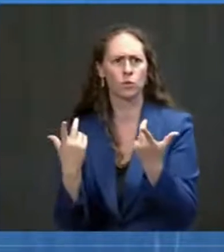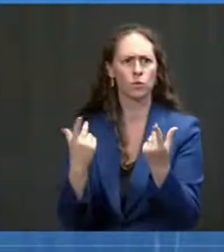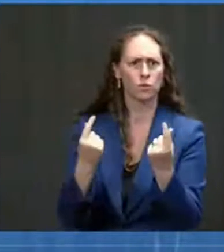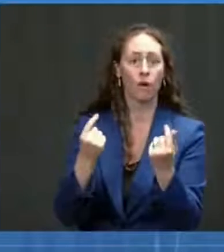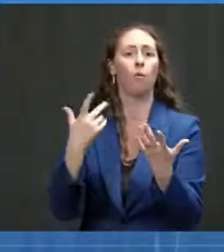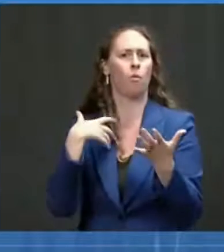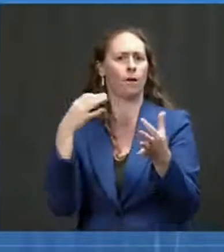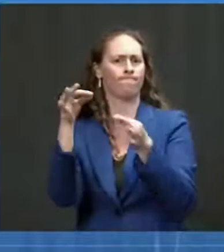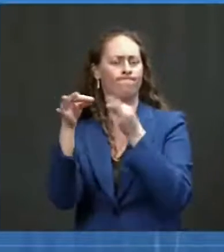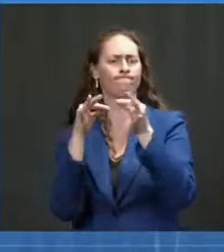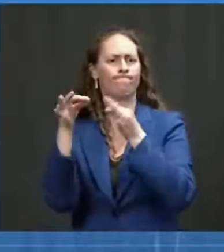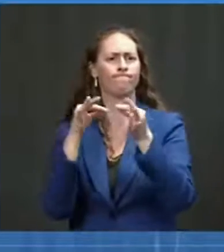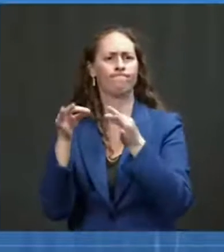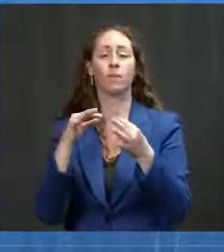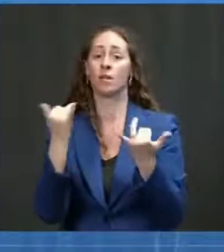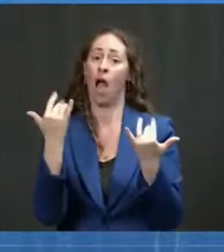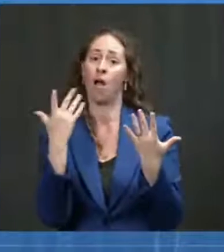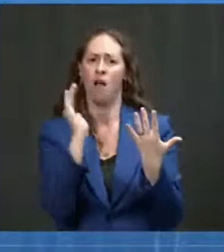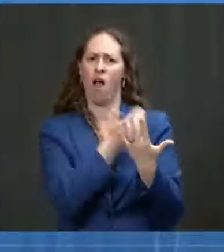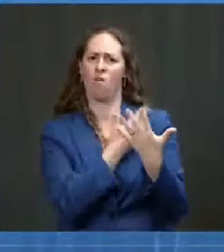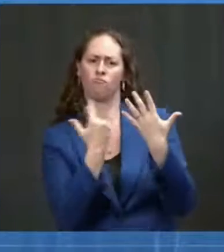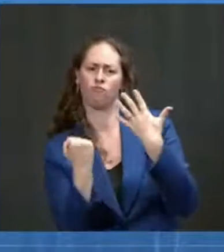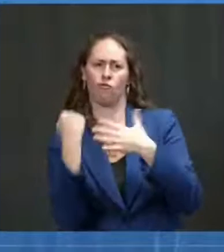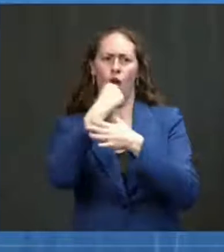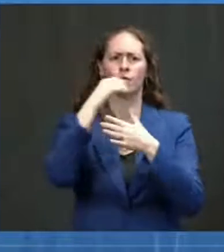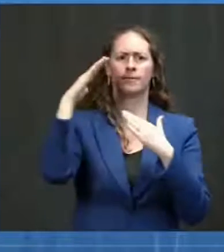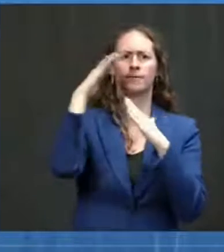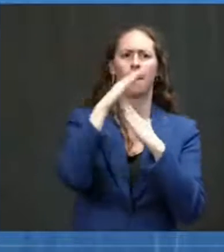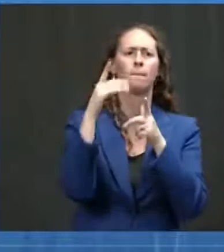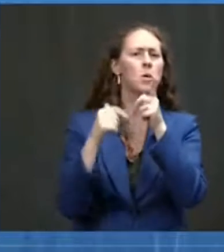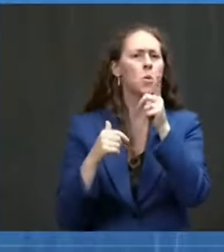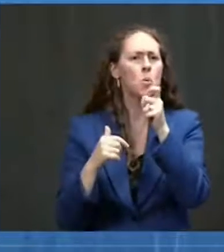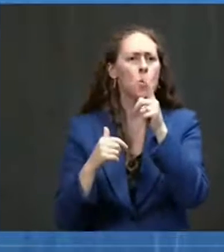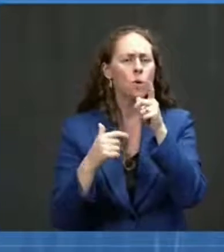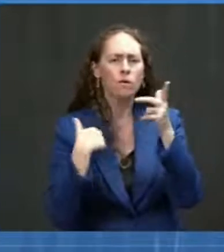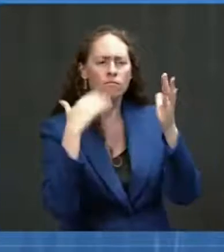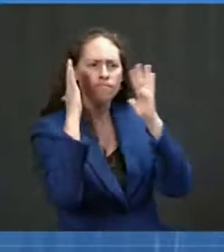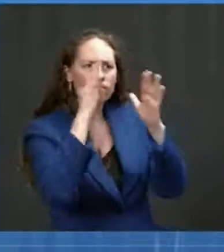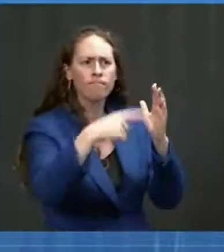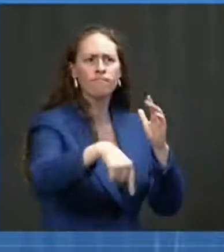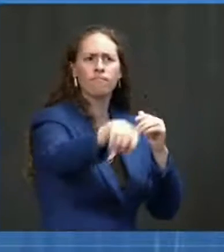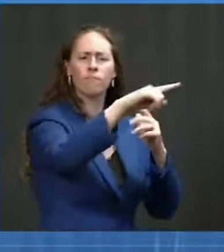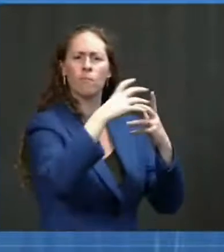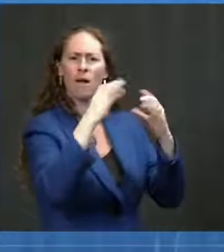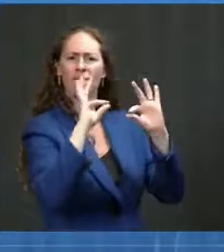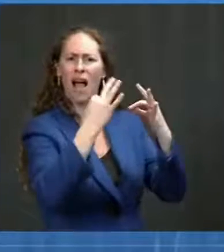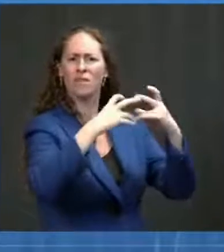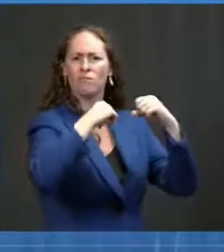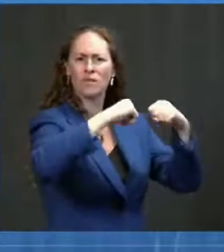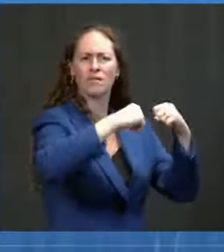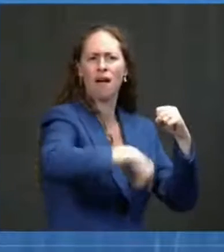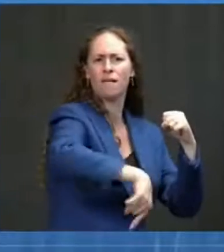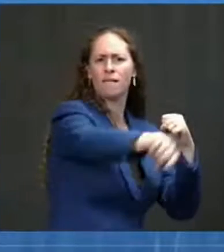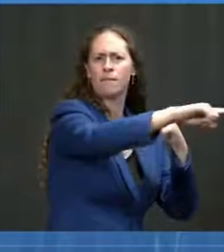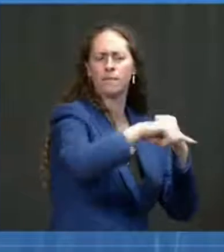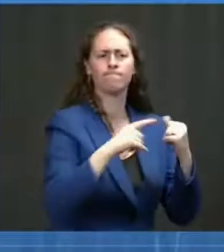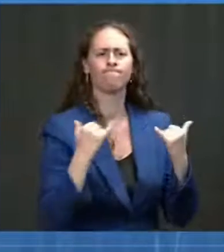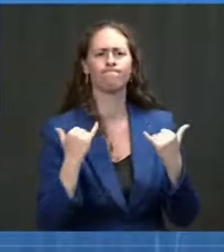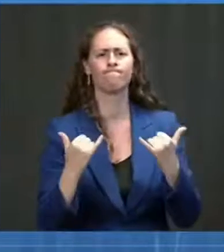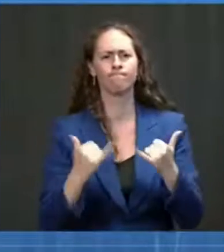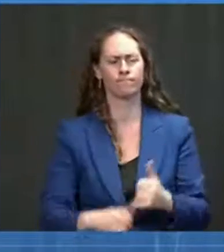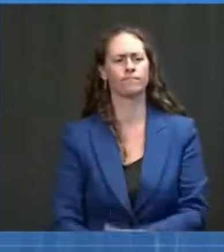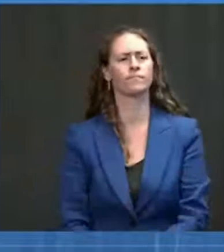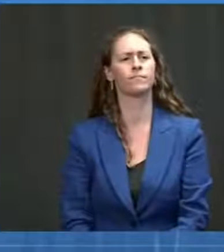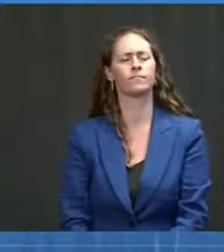priority has always been protecting people and their families with from COVID-19. And we have been fortunate to have